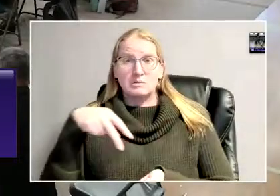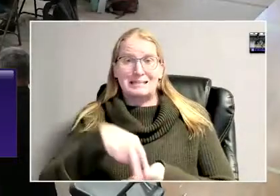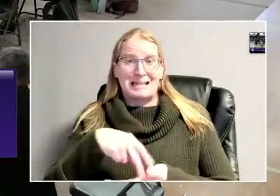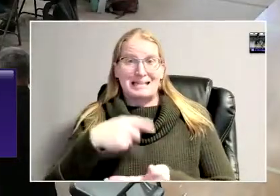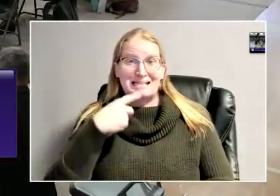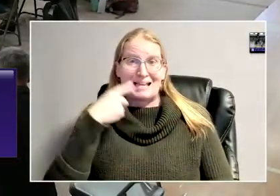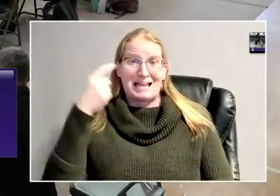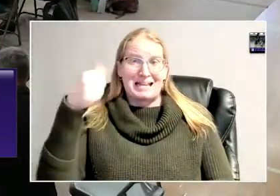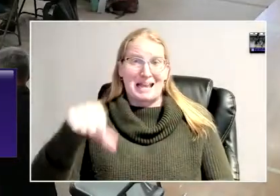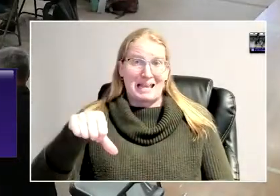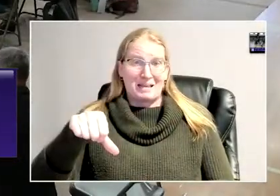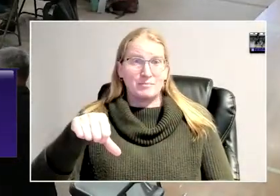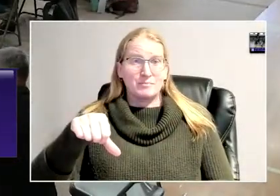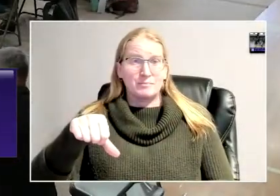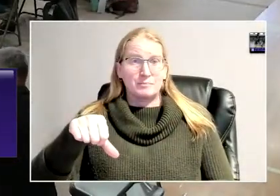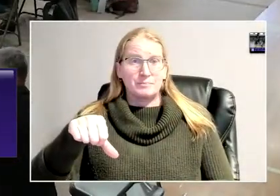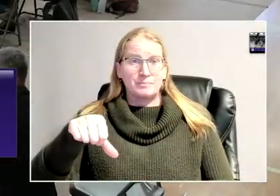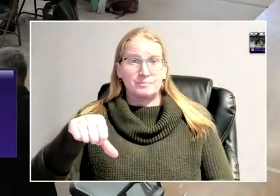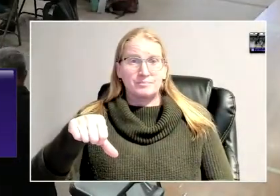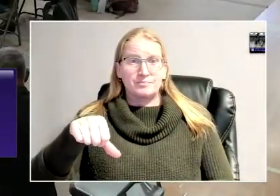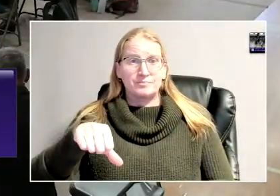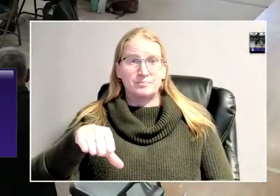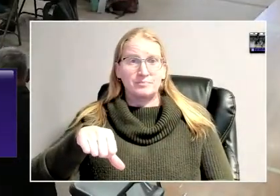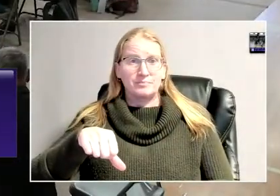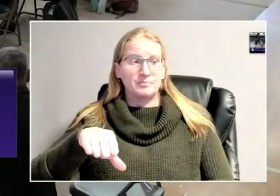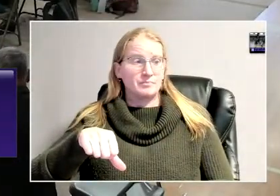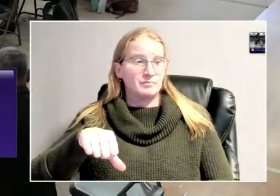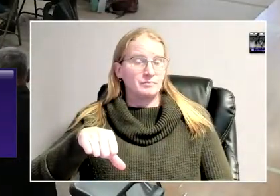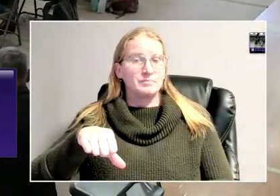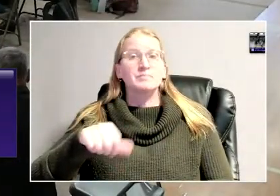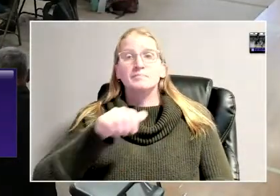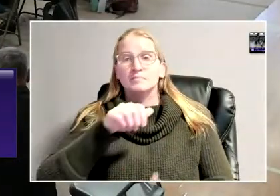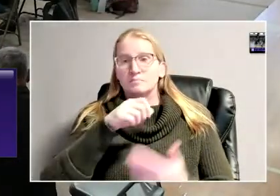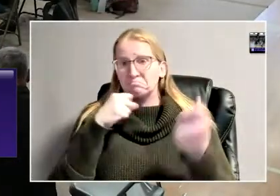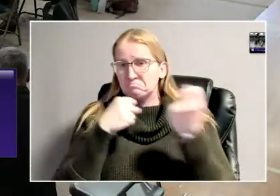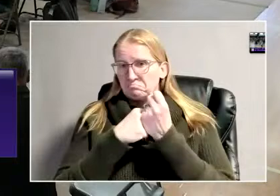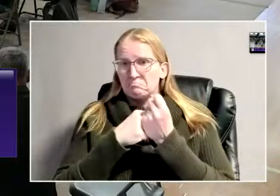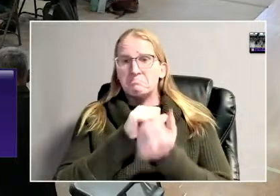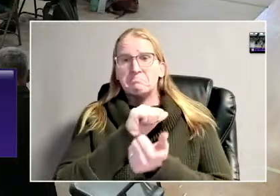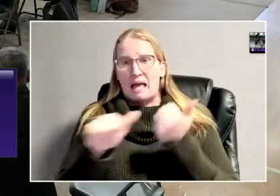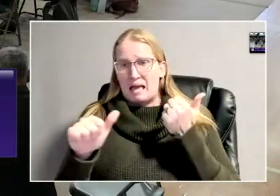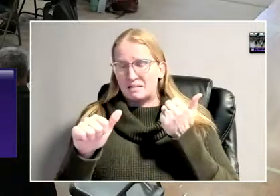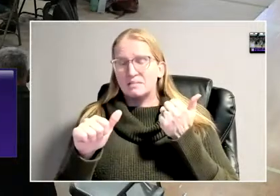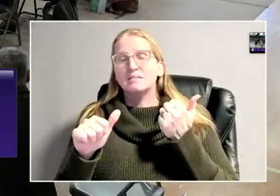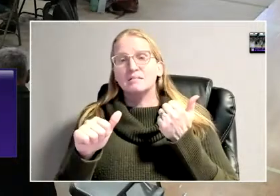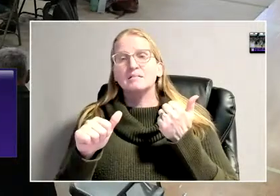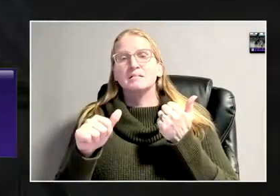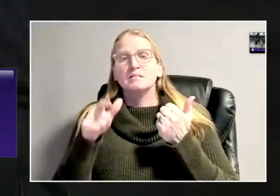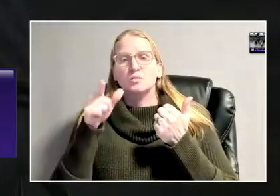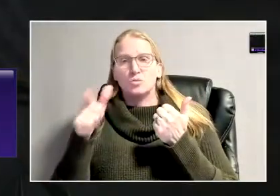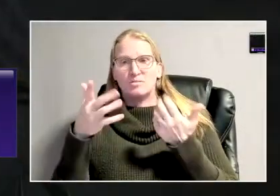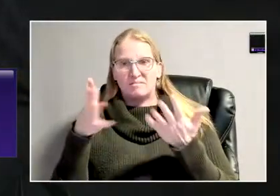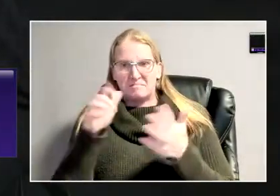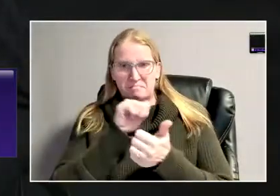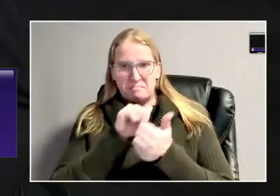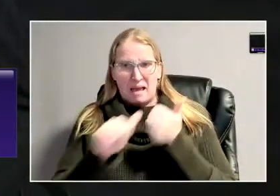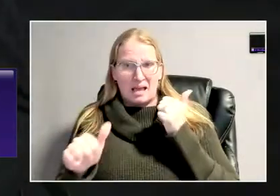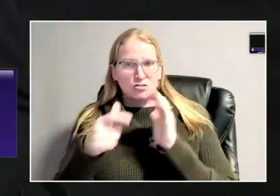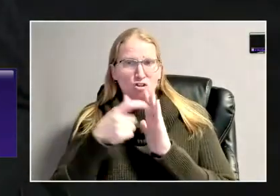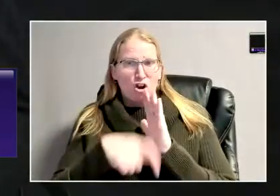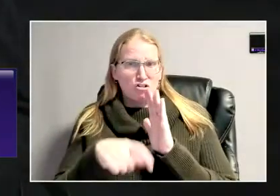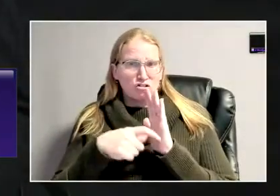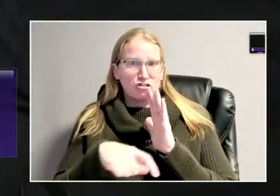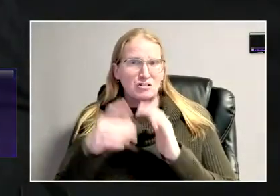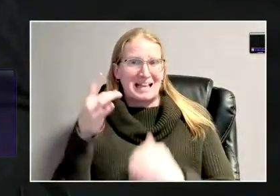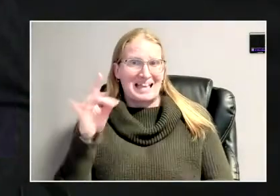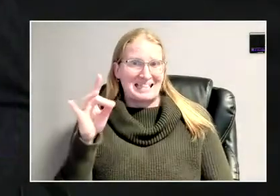opposed um the eyes appear to have it the eyes do have it and you've adopt adopted article